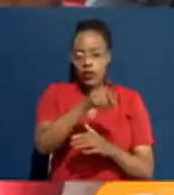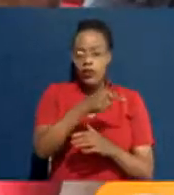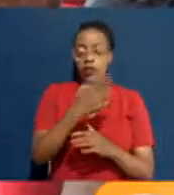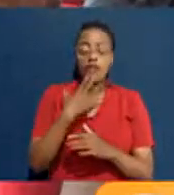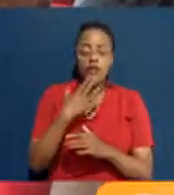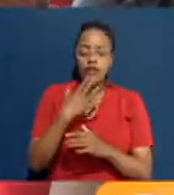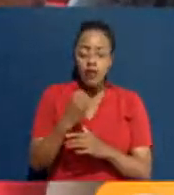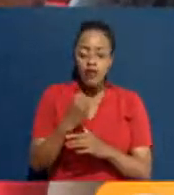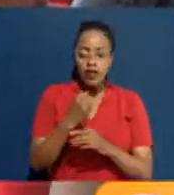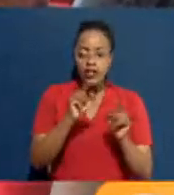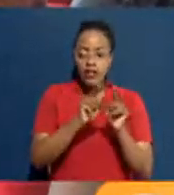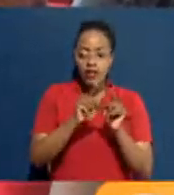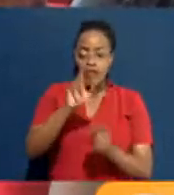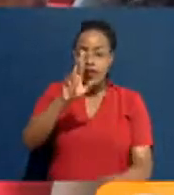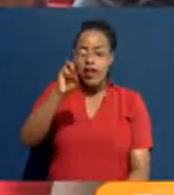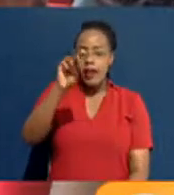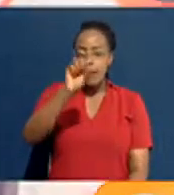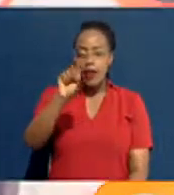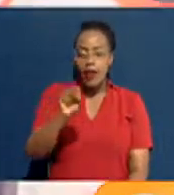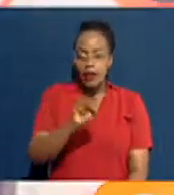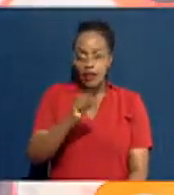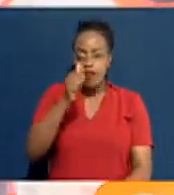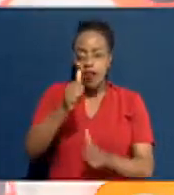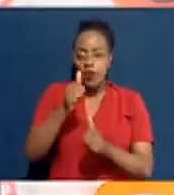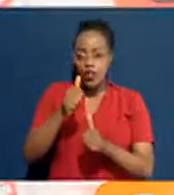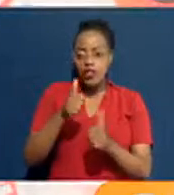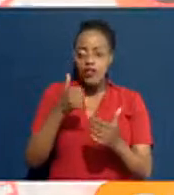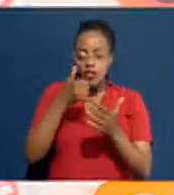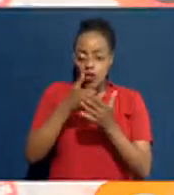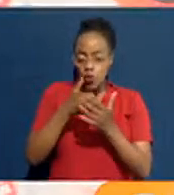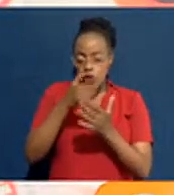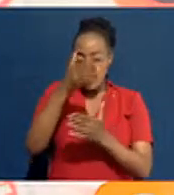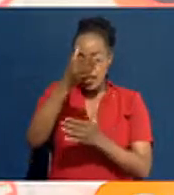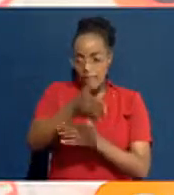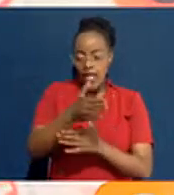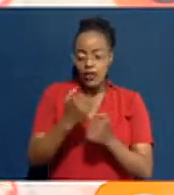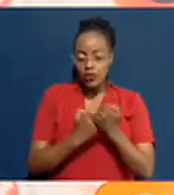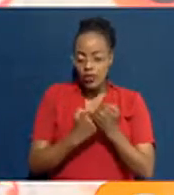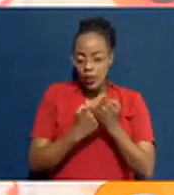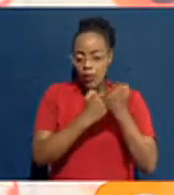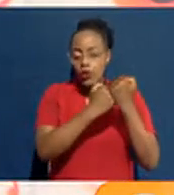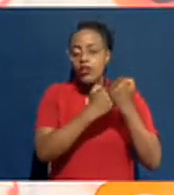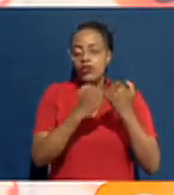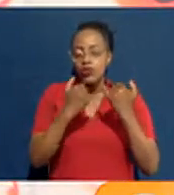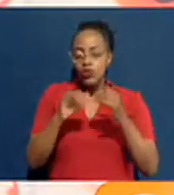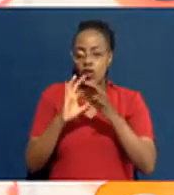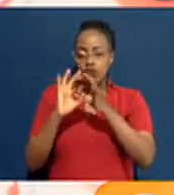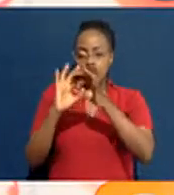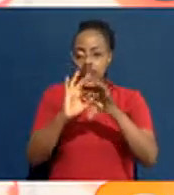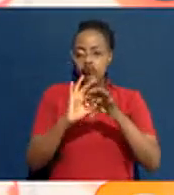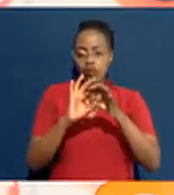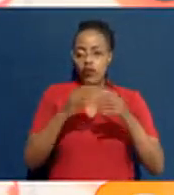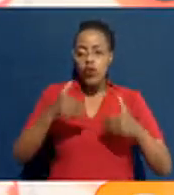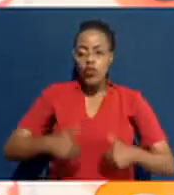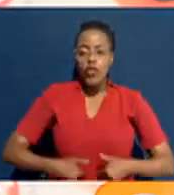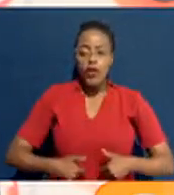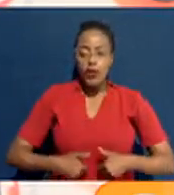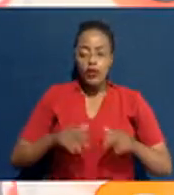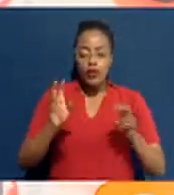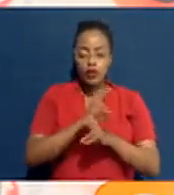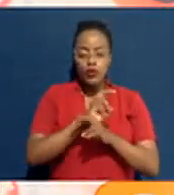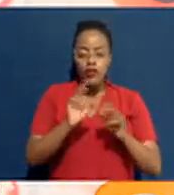elimu. Kampuni ya Royal Media Services ilikuwa mdhamini wa hafla hii kama njia moja ya kuimarisha uhusiano na vijana katika kukuza talanta